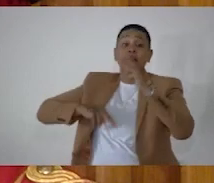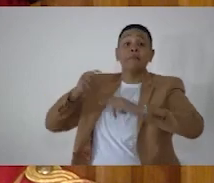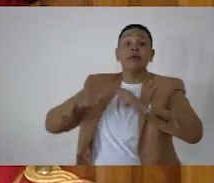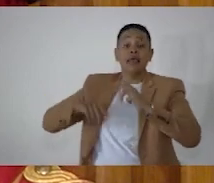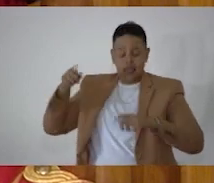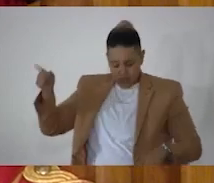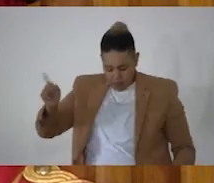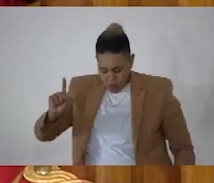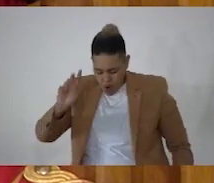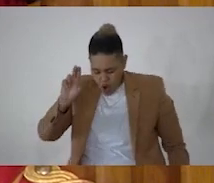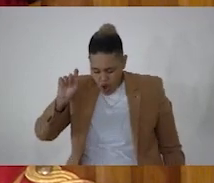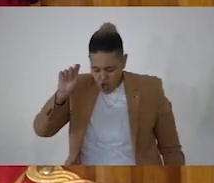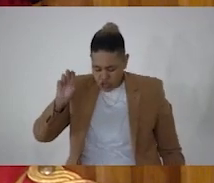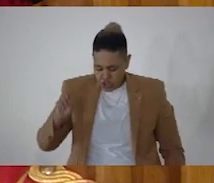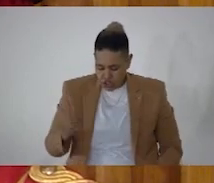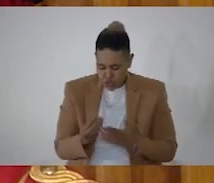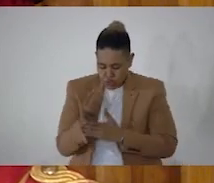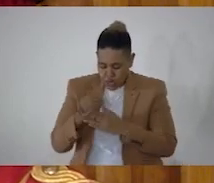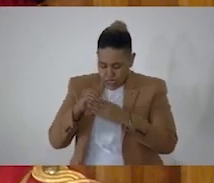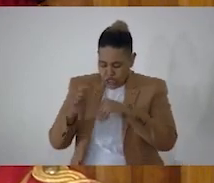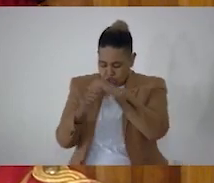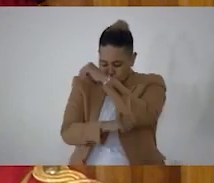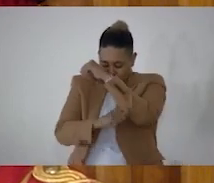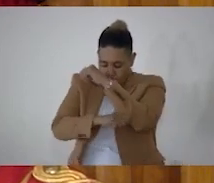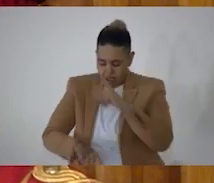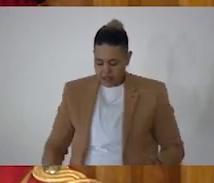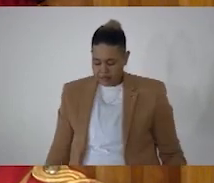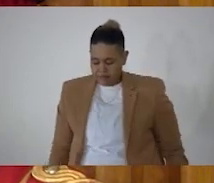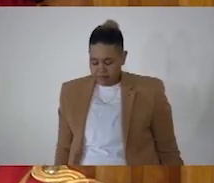at Ulster Spring in Trelawney.